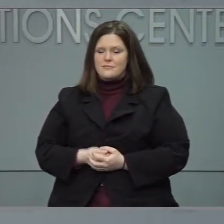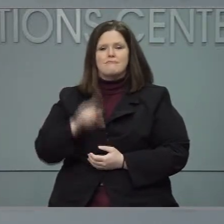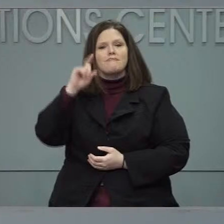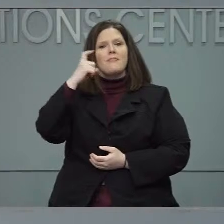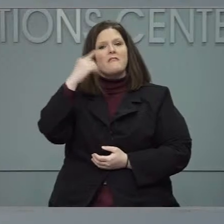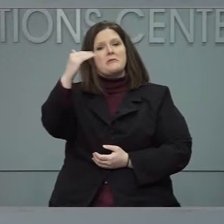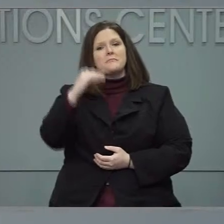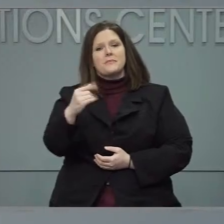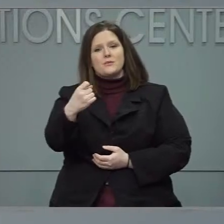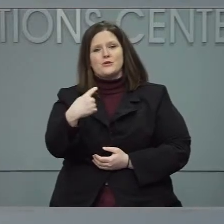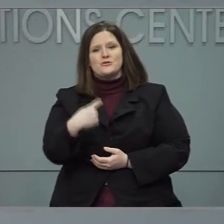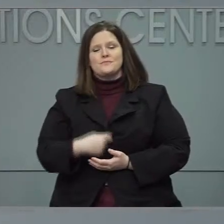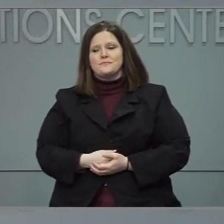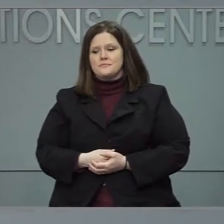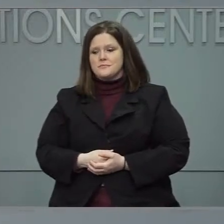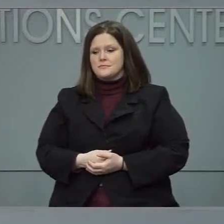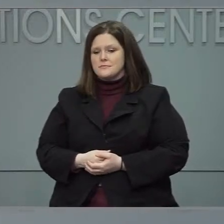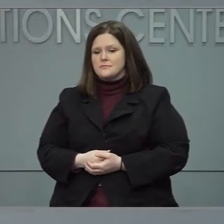Next question, please.